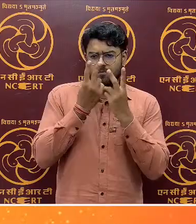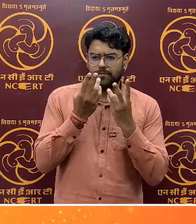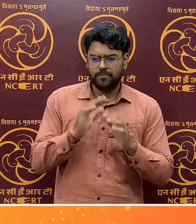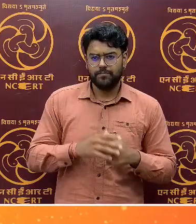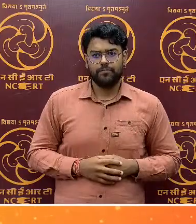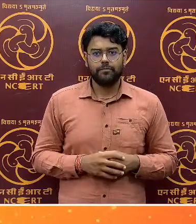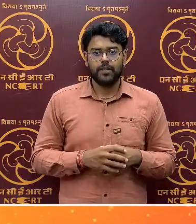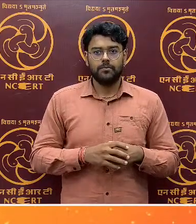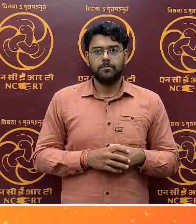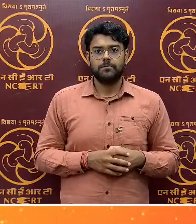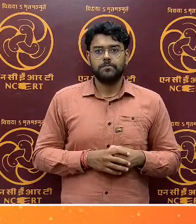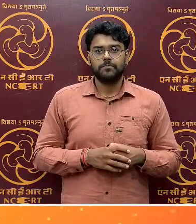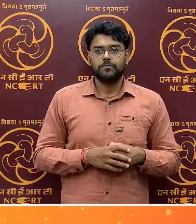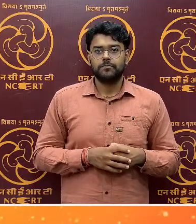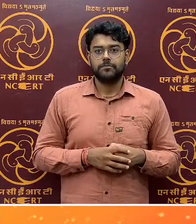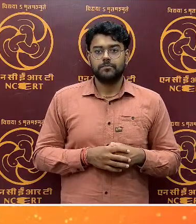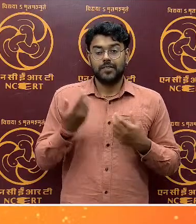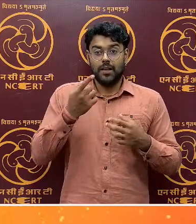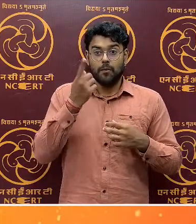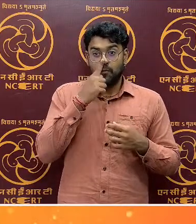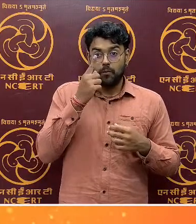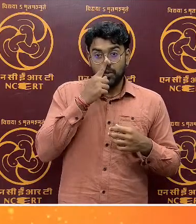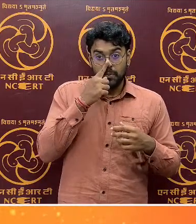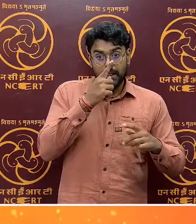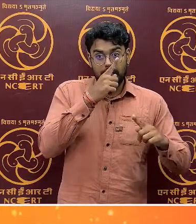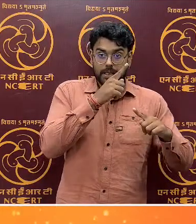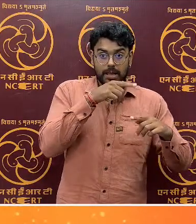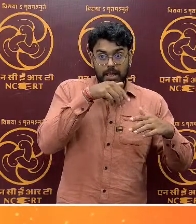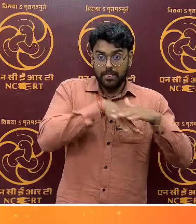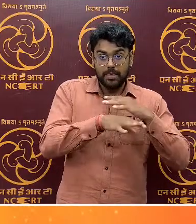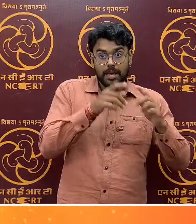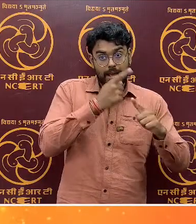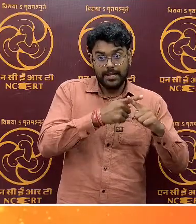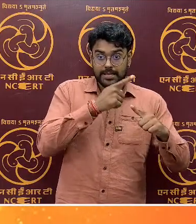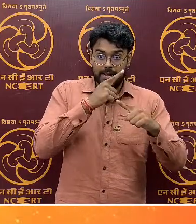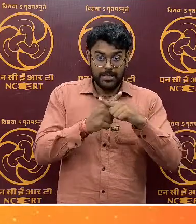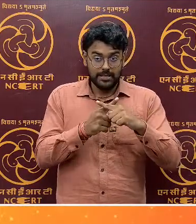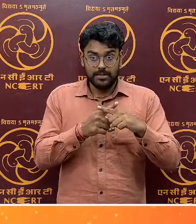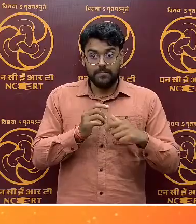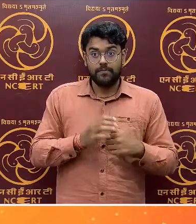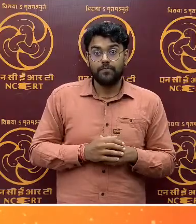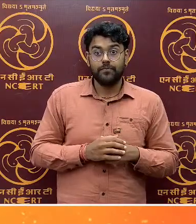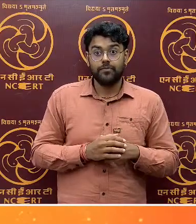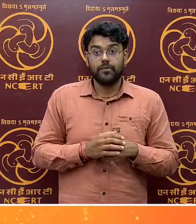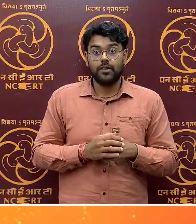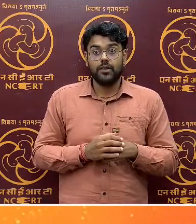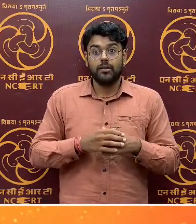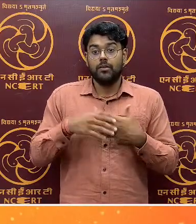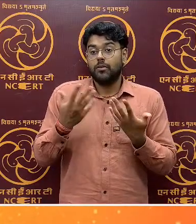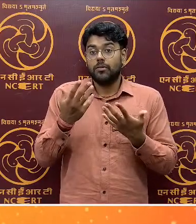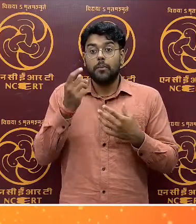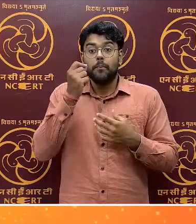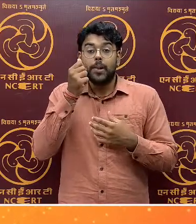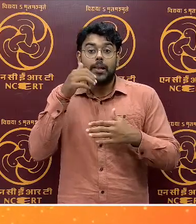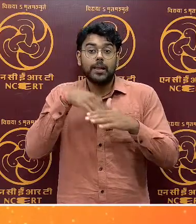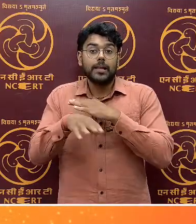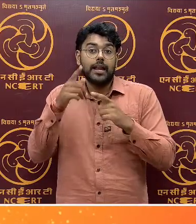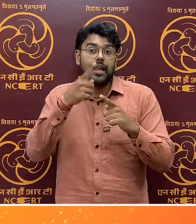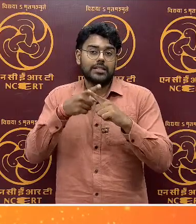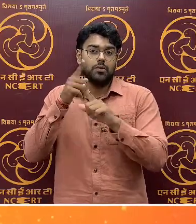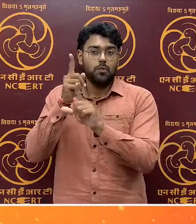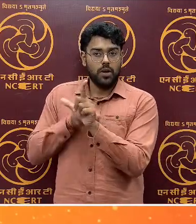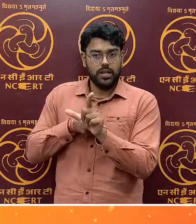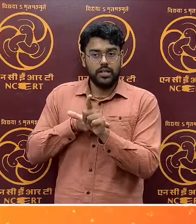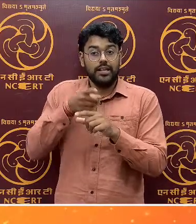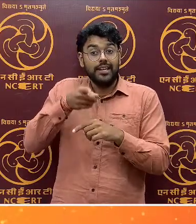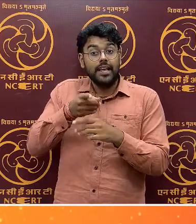So female has got XX chromosomes present in it, and males has got XY chromosome. That further decides